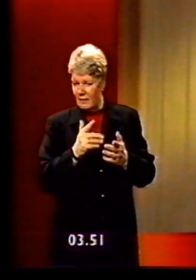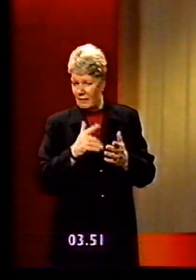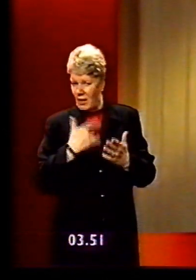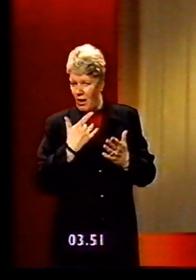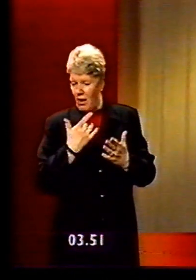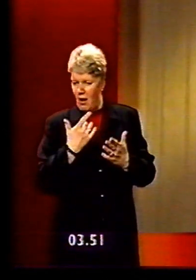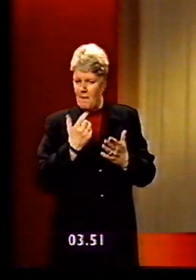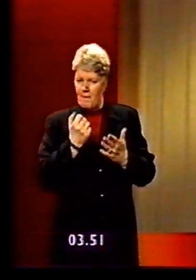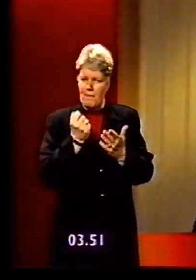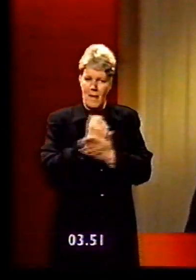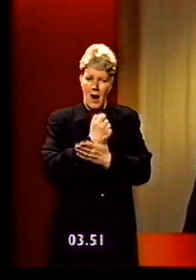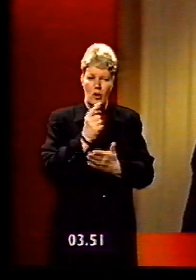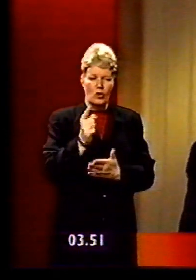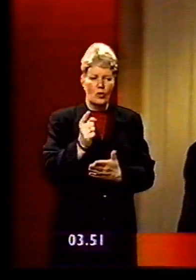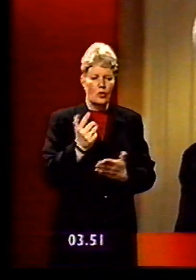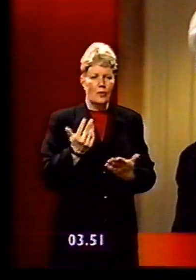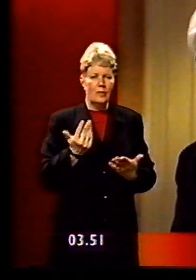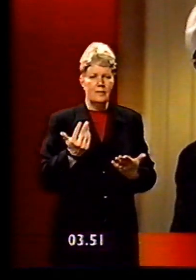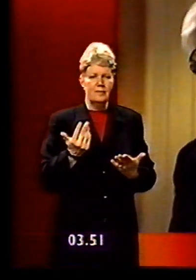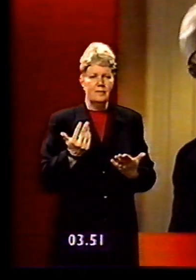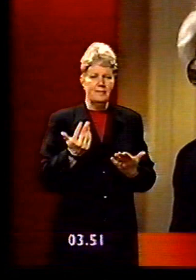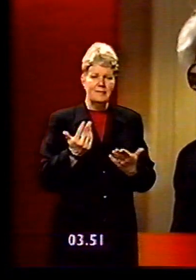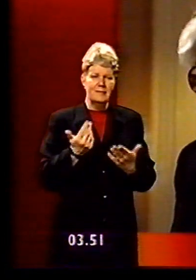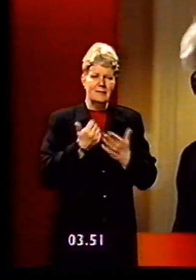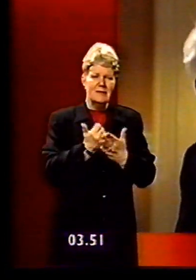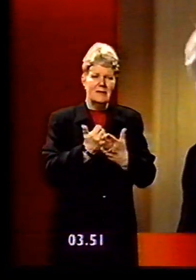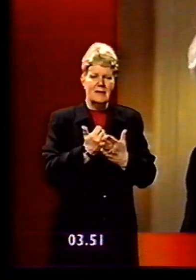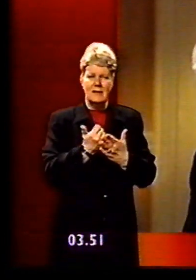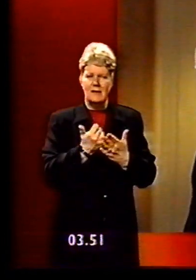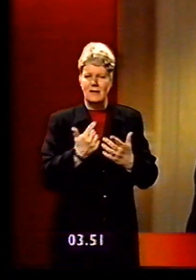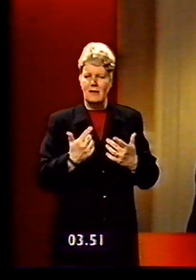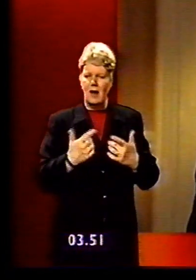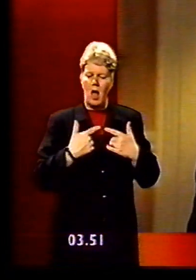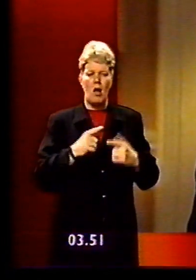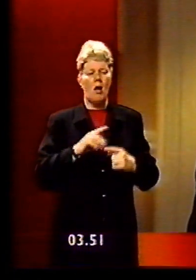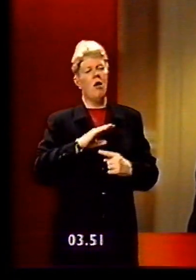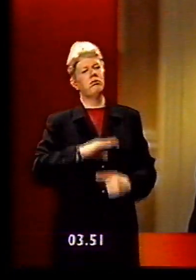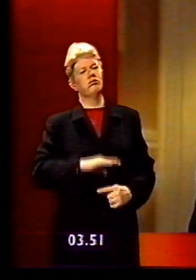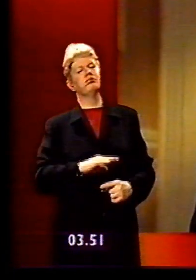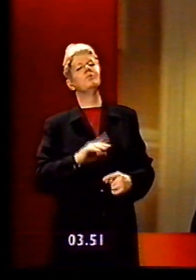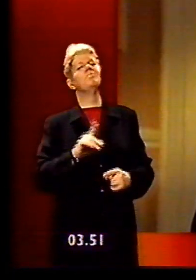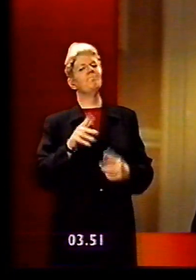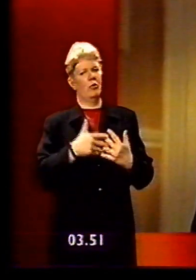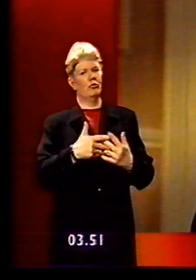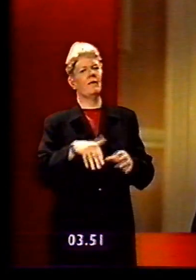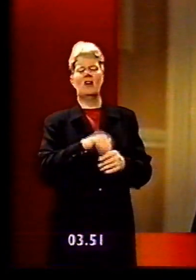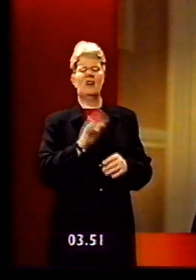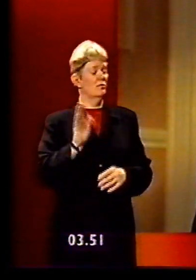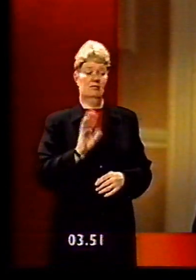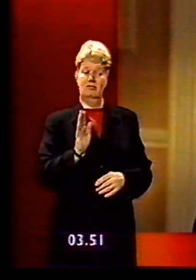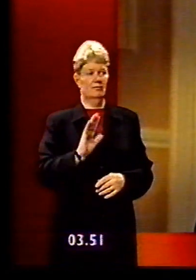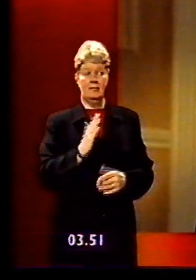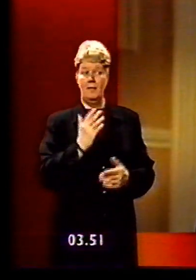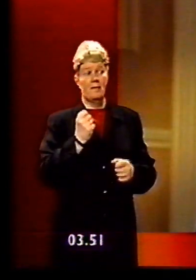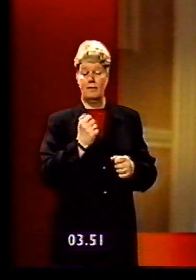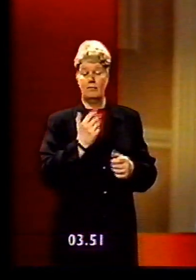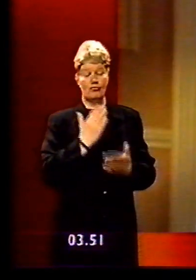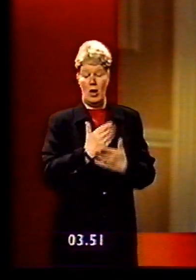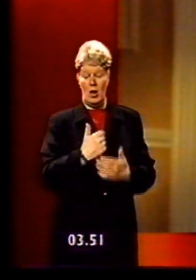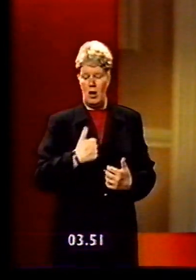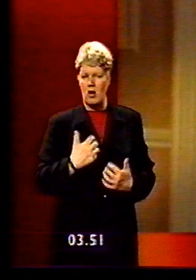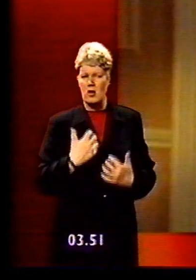any way... I'll tell you why it enraged me. Sound like a relief? No, I'll tell you why it enraged